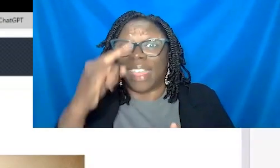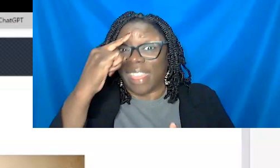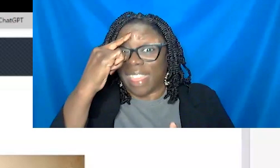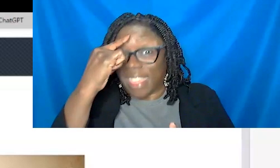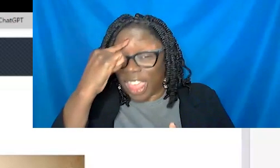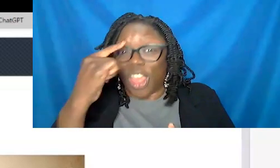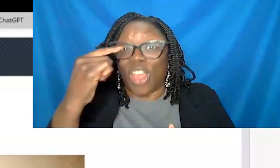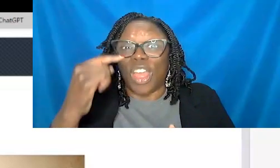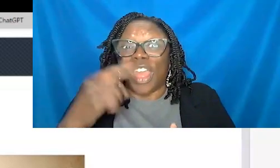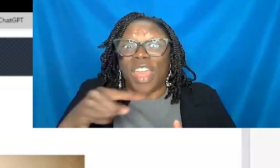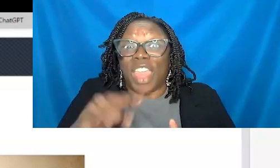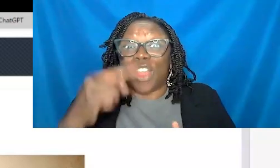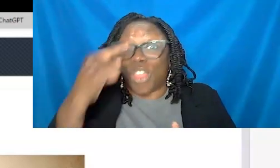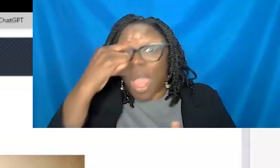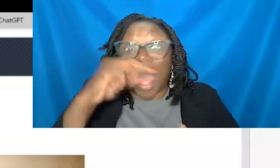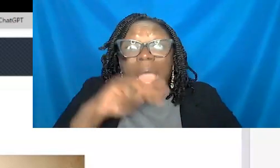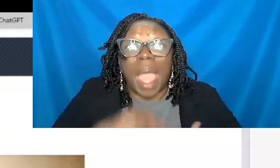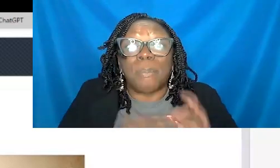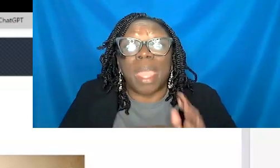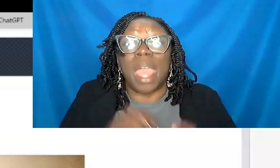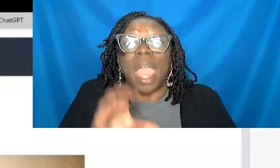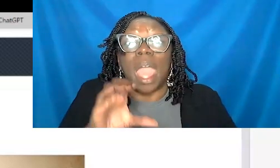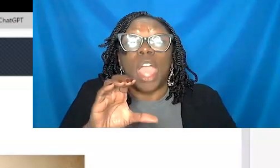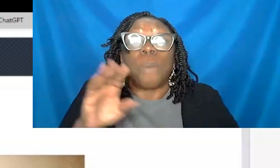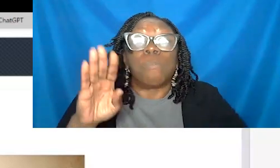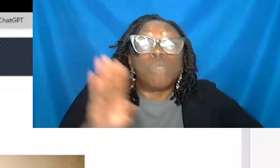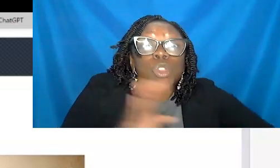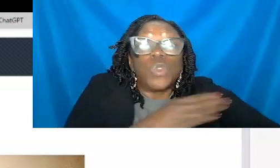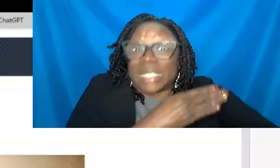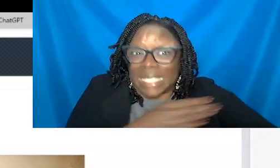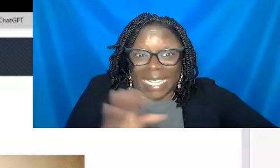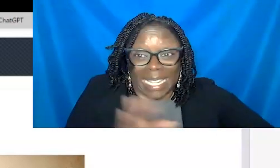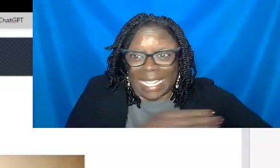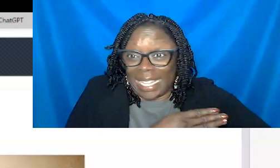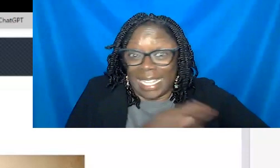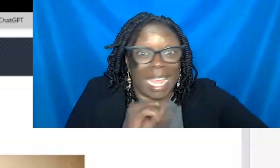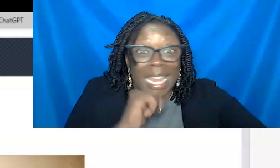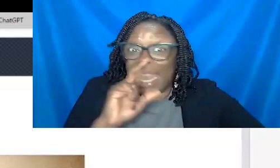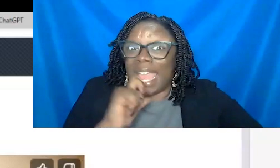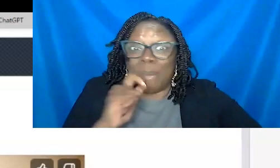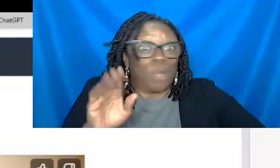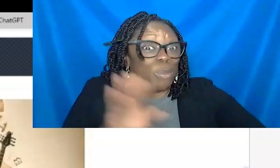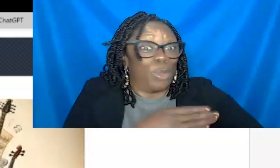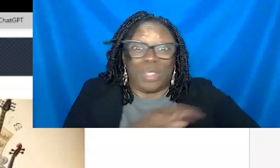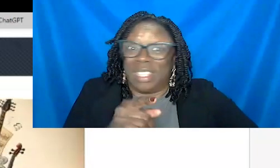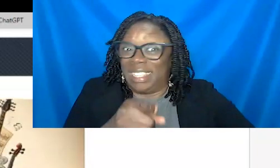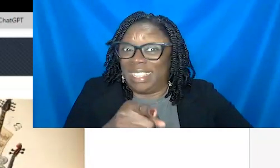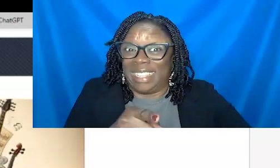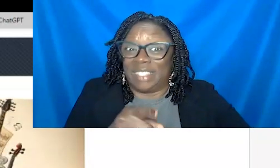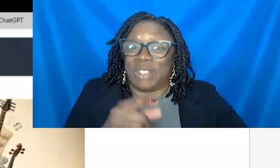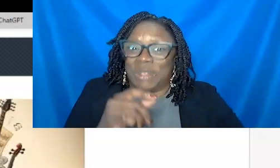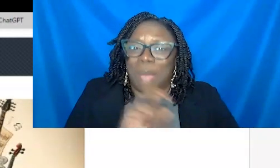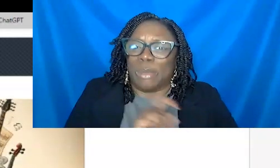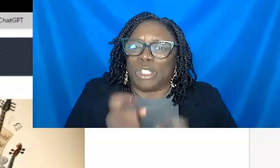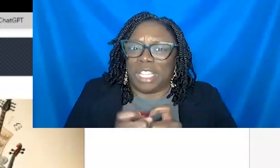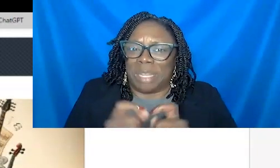music composition, but that shows you how specific you have to be with the model, right? So I'm gonna correct